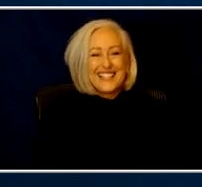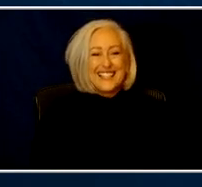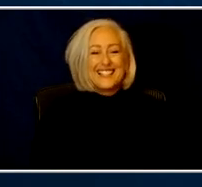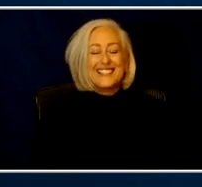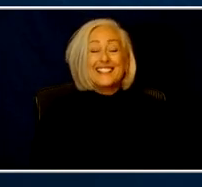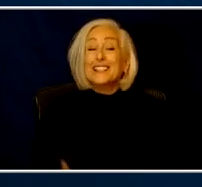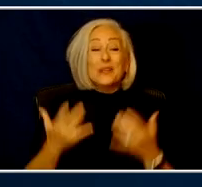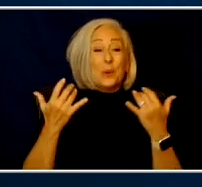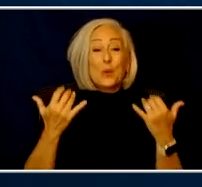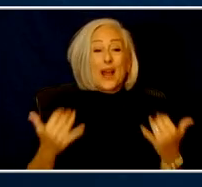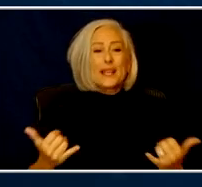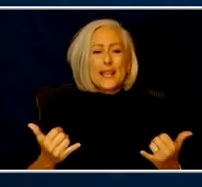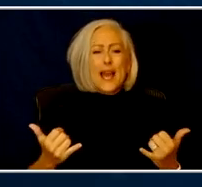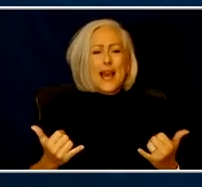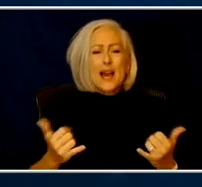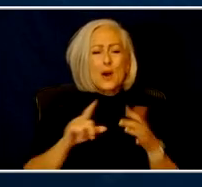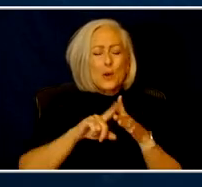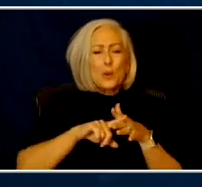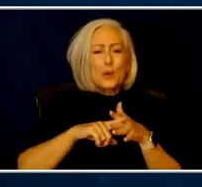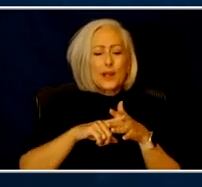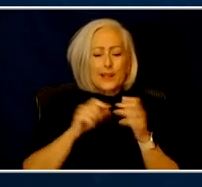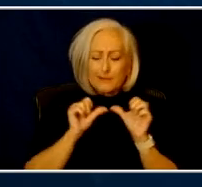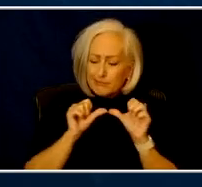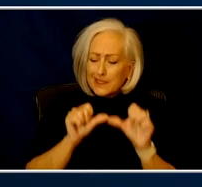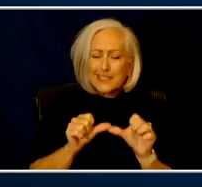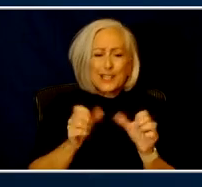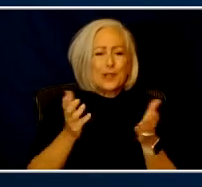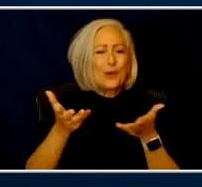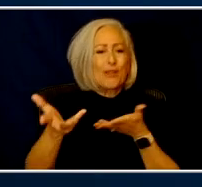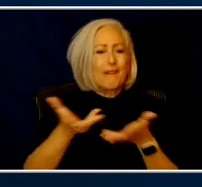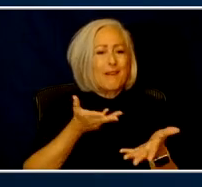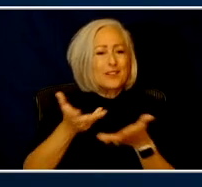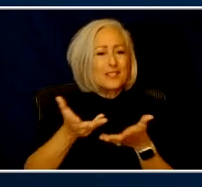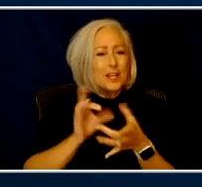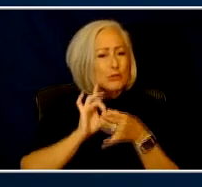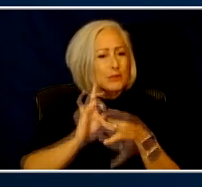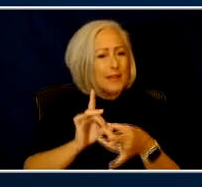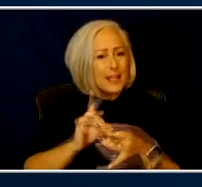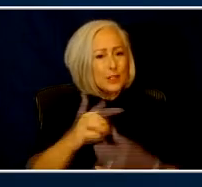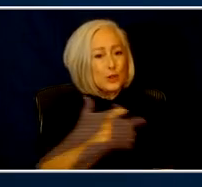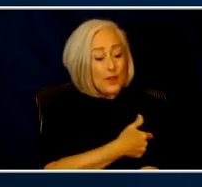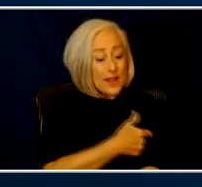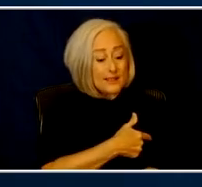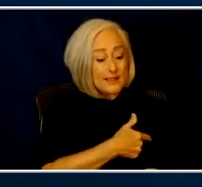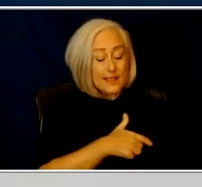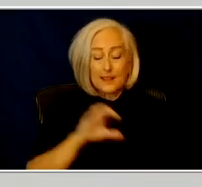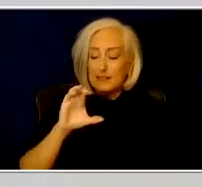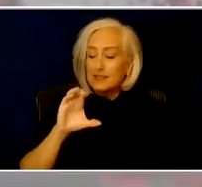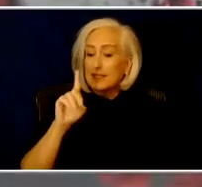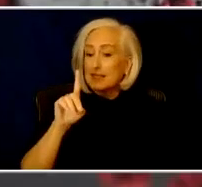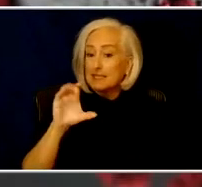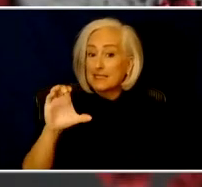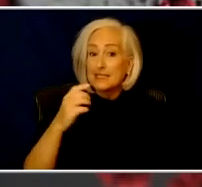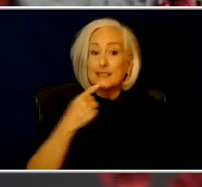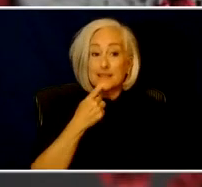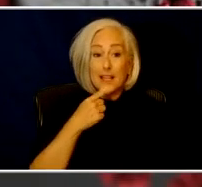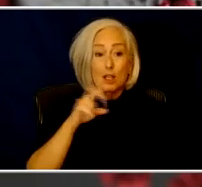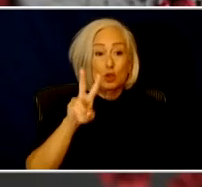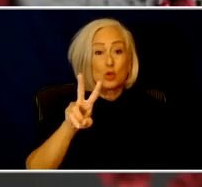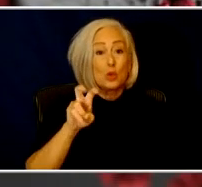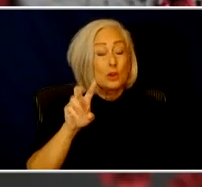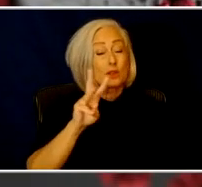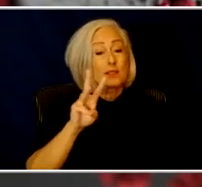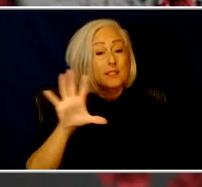really start and continue this conversation with the vaccines. The CDC reports nearly 265 million people in the United